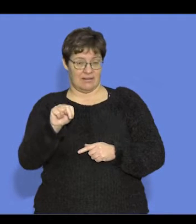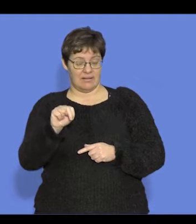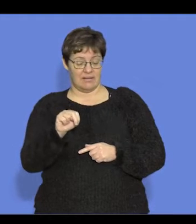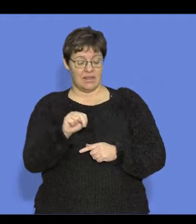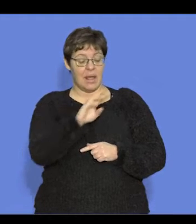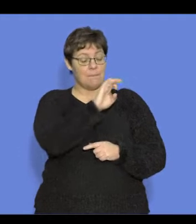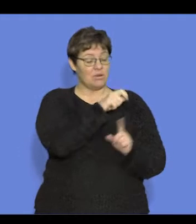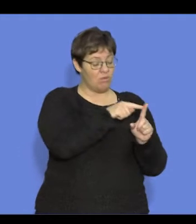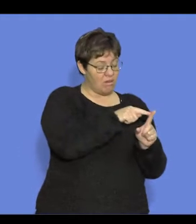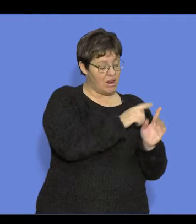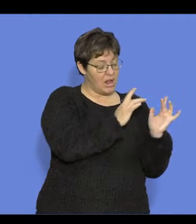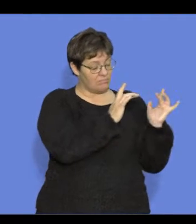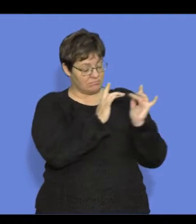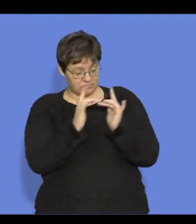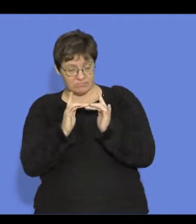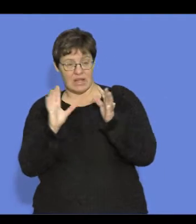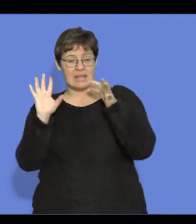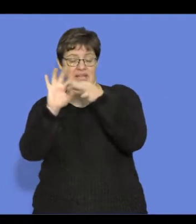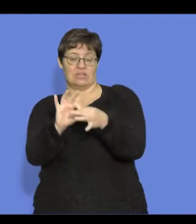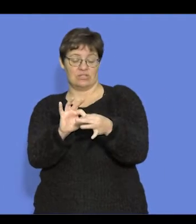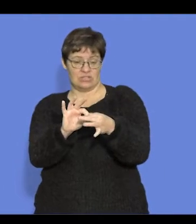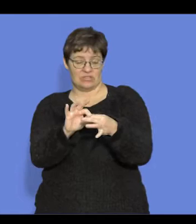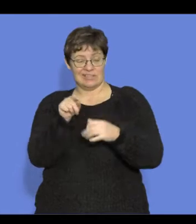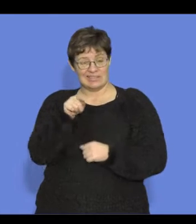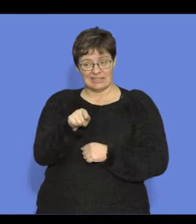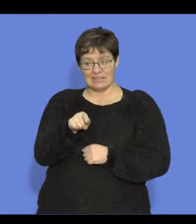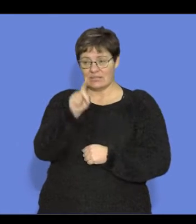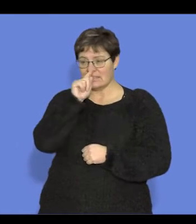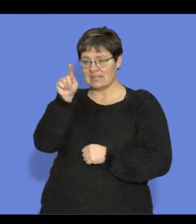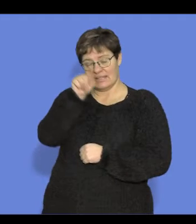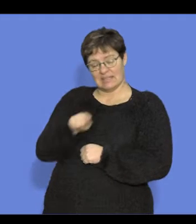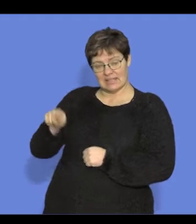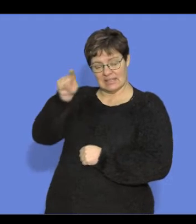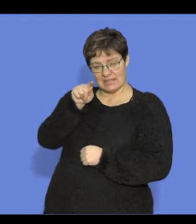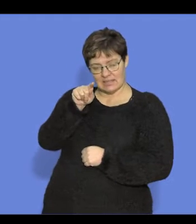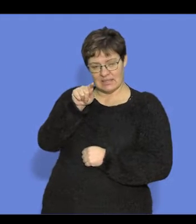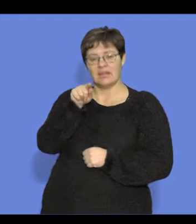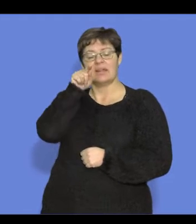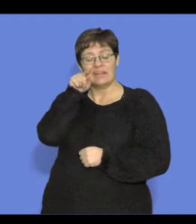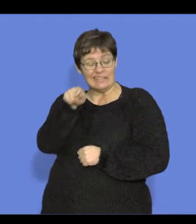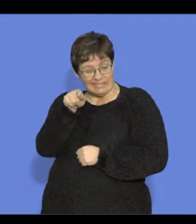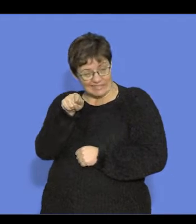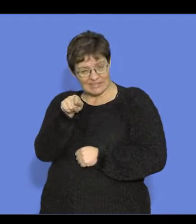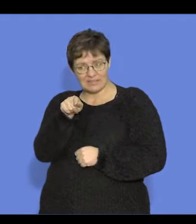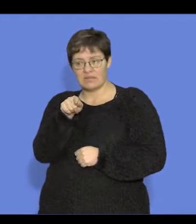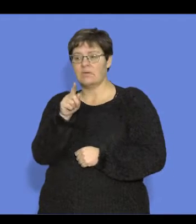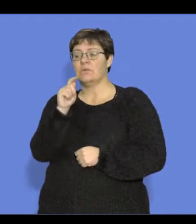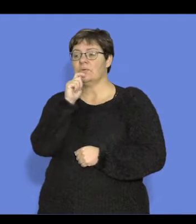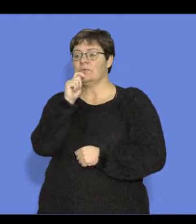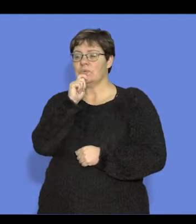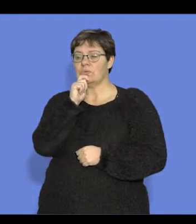attach to the carrier protein. You can see them here. And the carrier protein